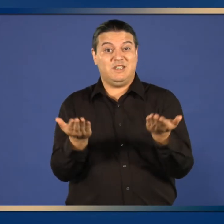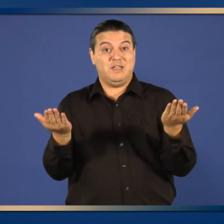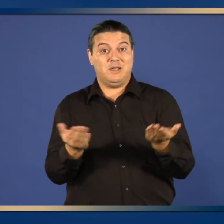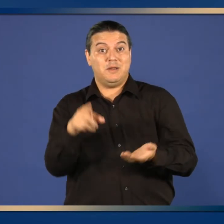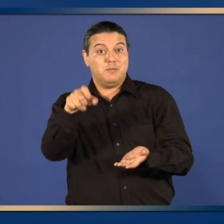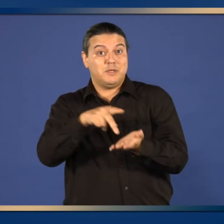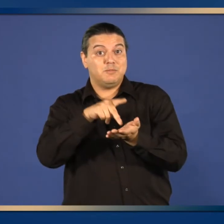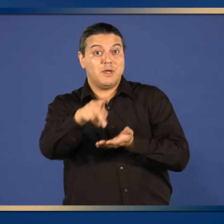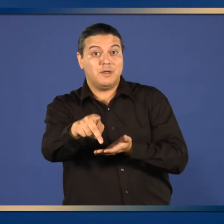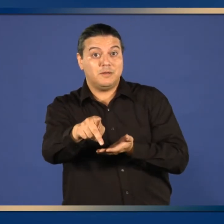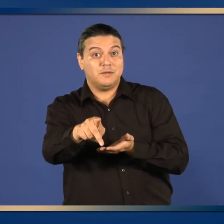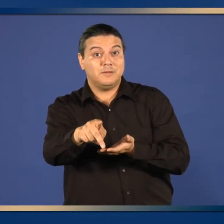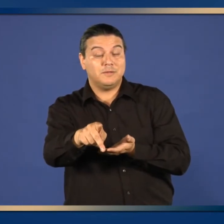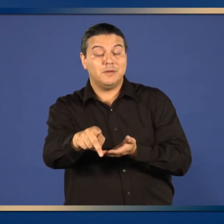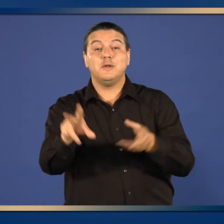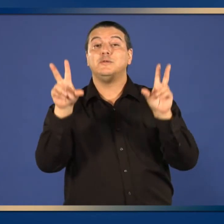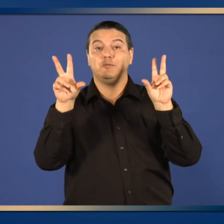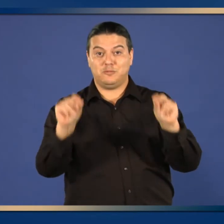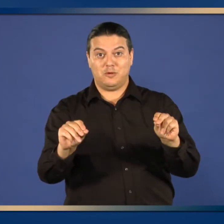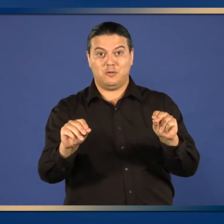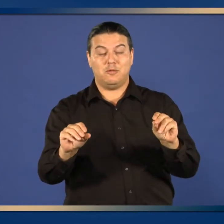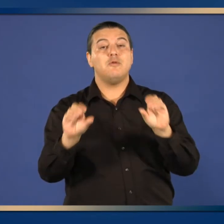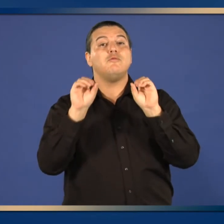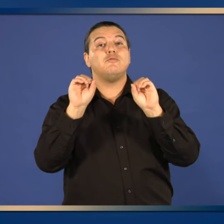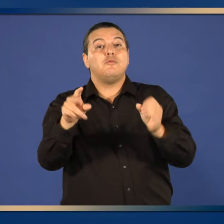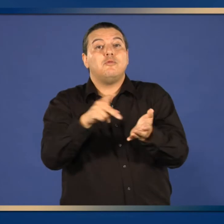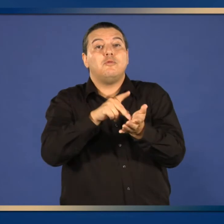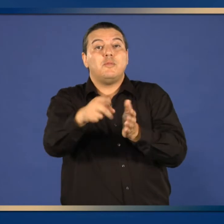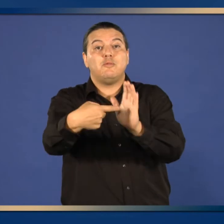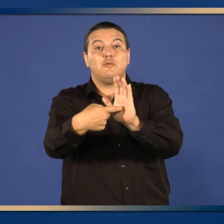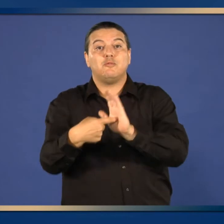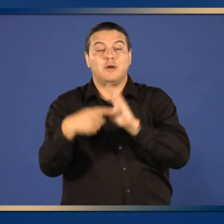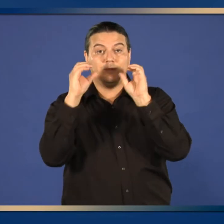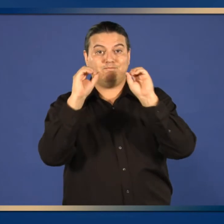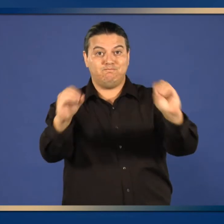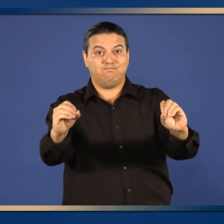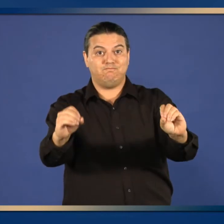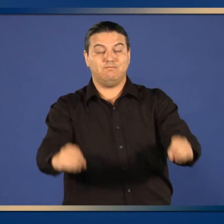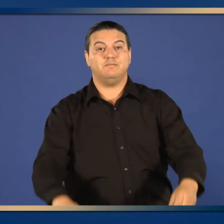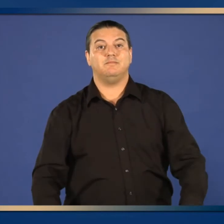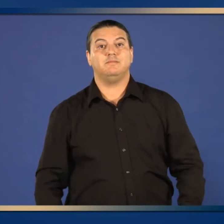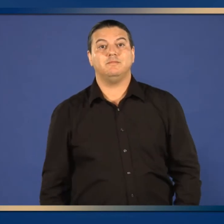this dispensing site do not require any payment from you.